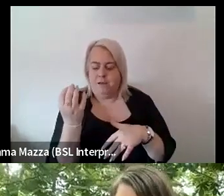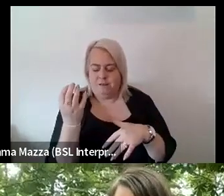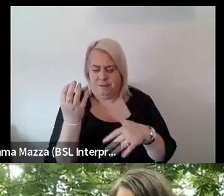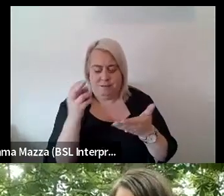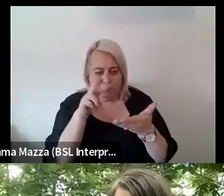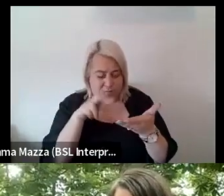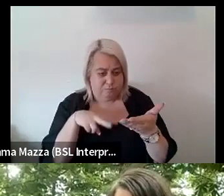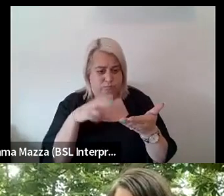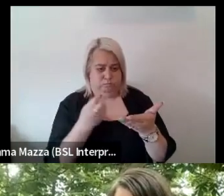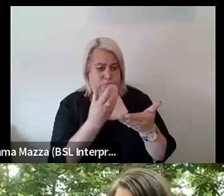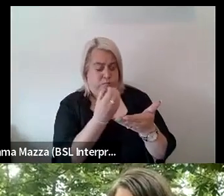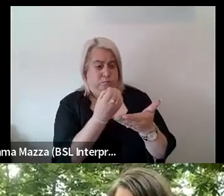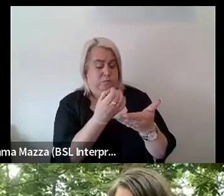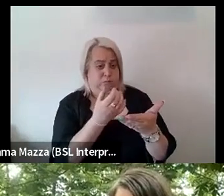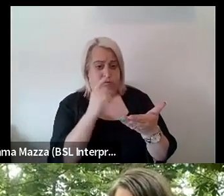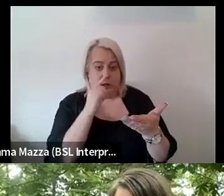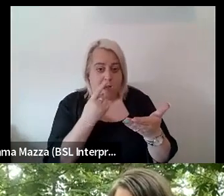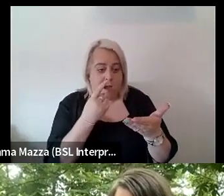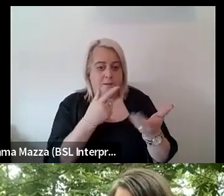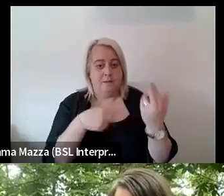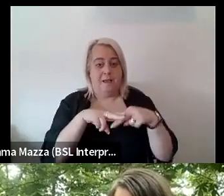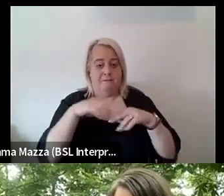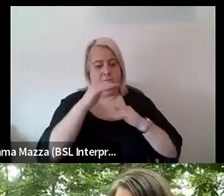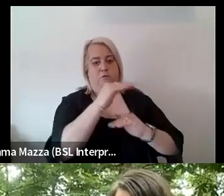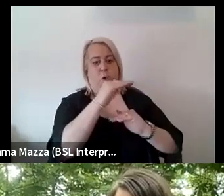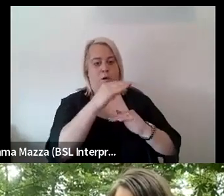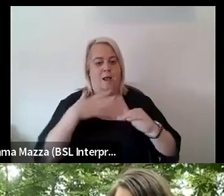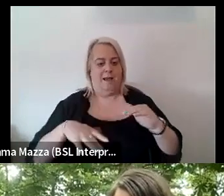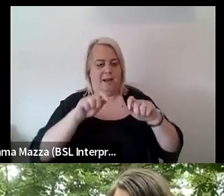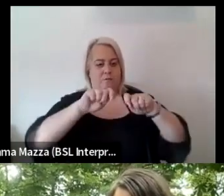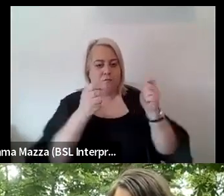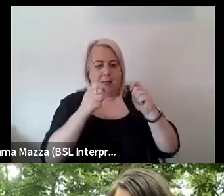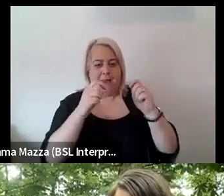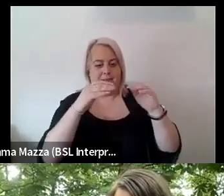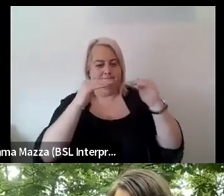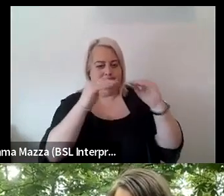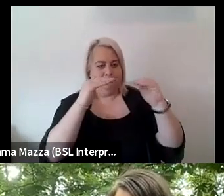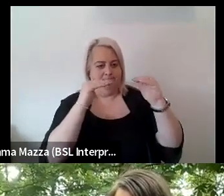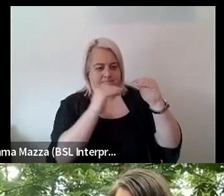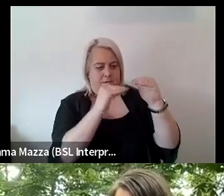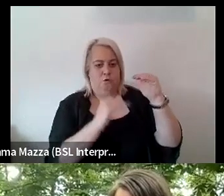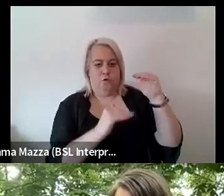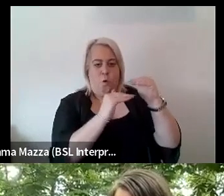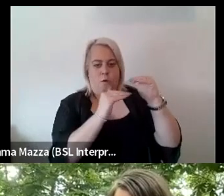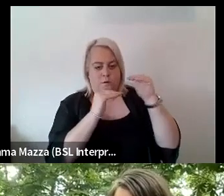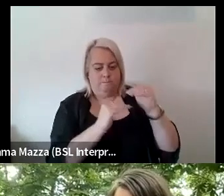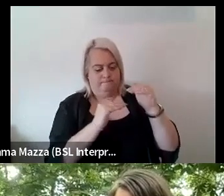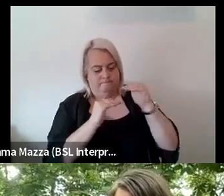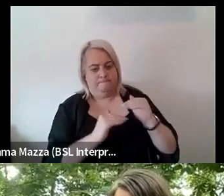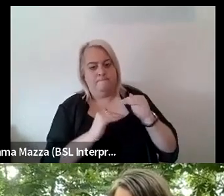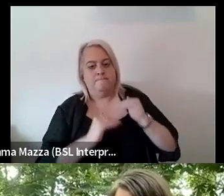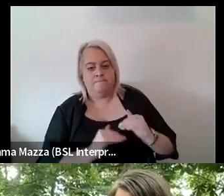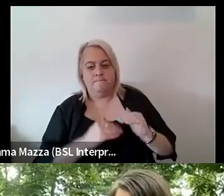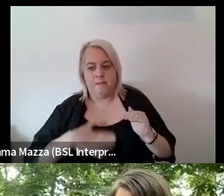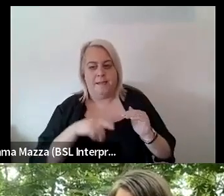a great big chunk of text. I need it broken out into paragraphs, short but